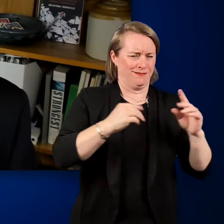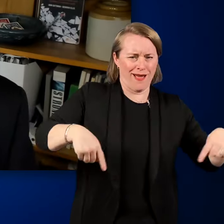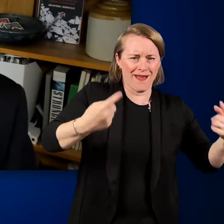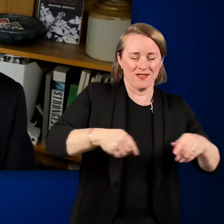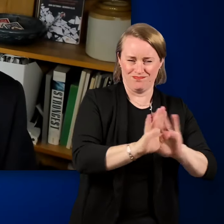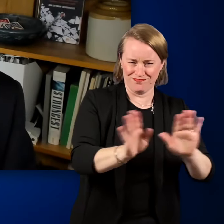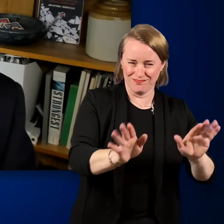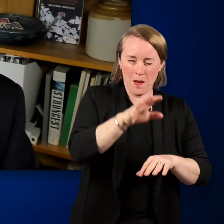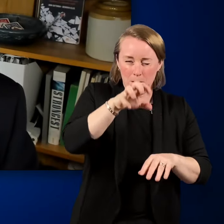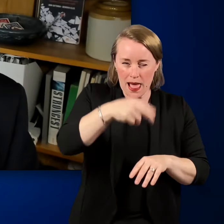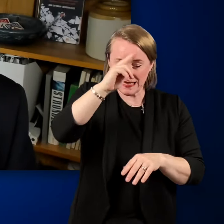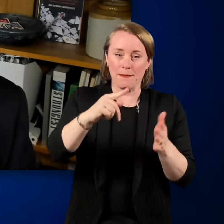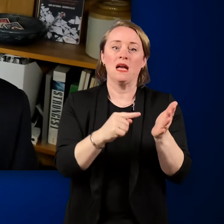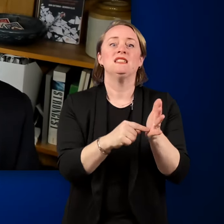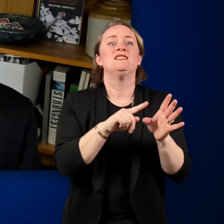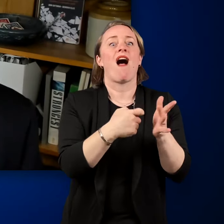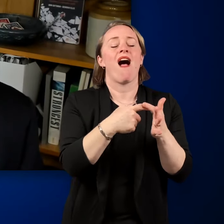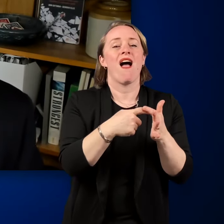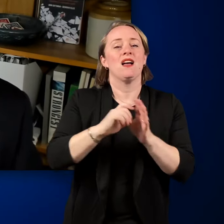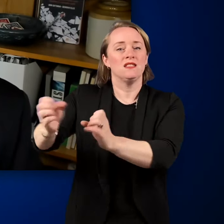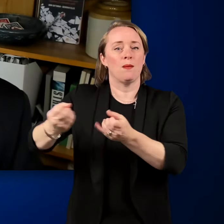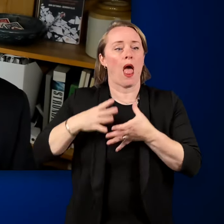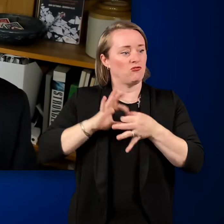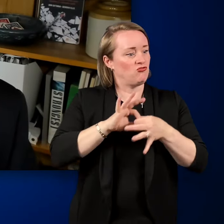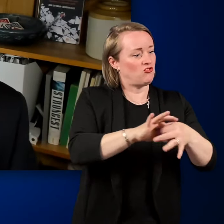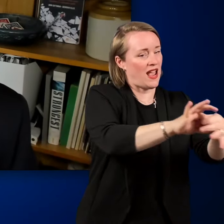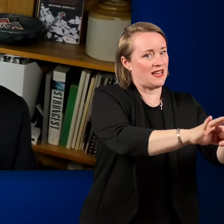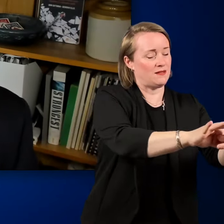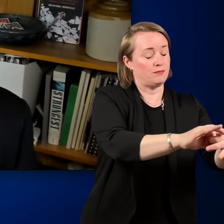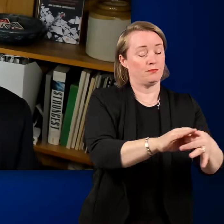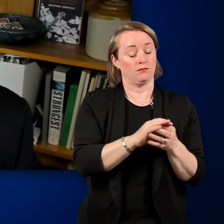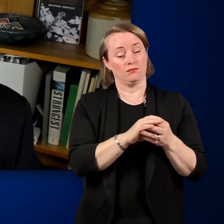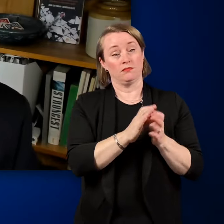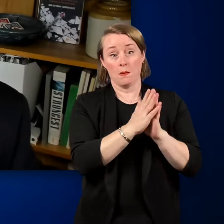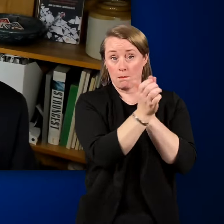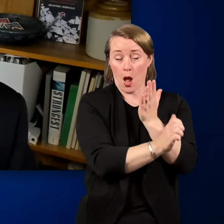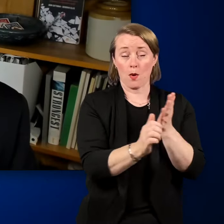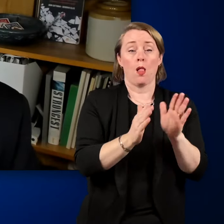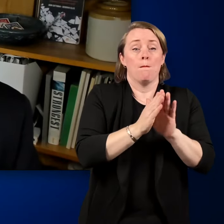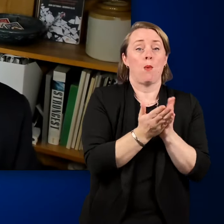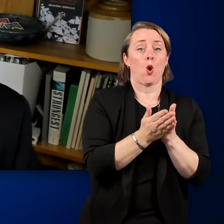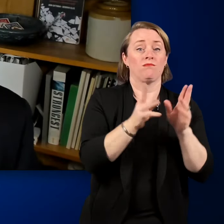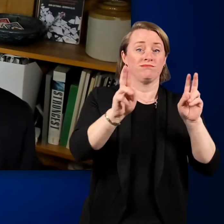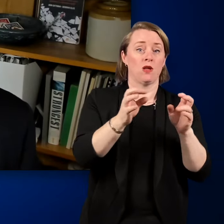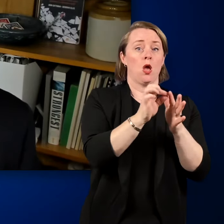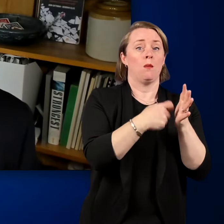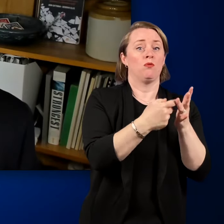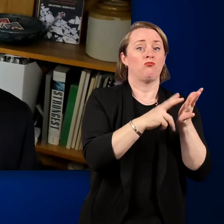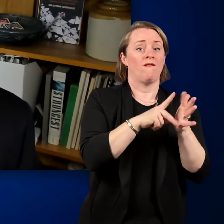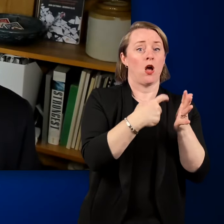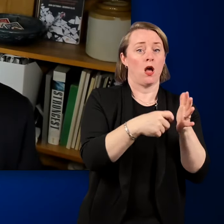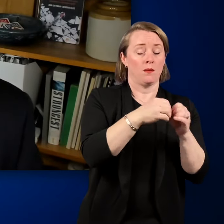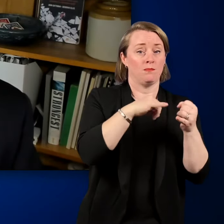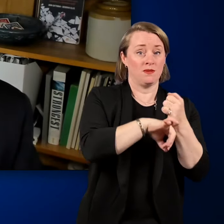called Tire. And in Proverbs 31, we see a fantastic description of a very capable